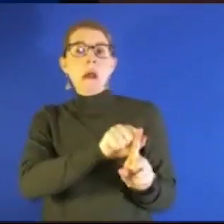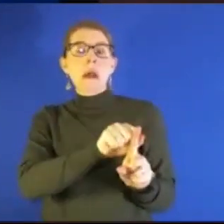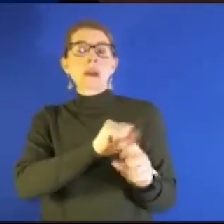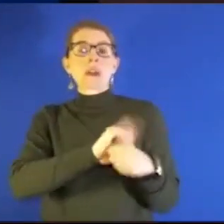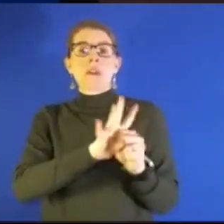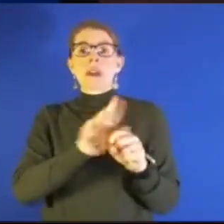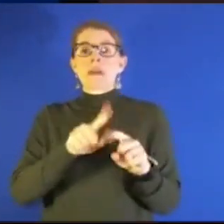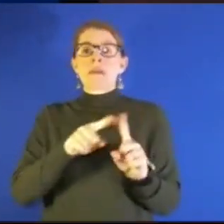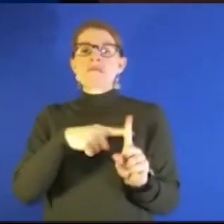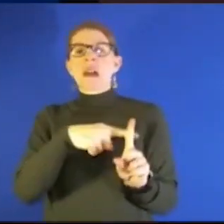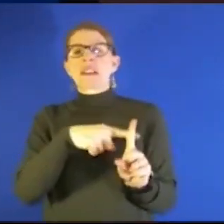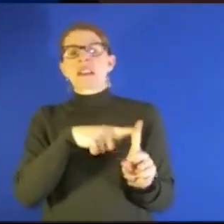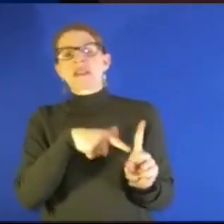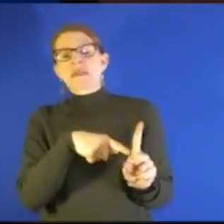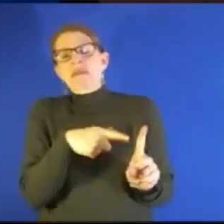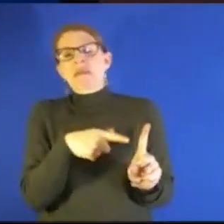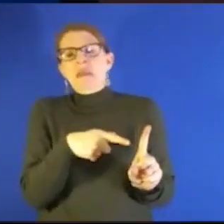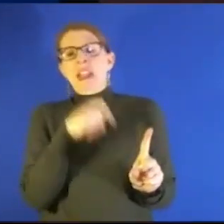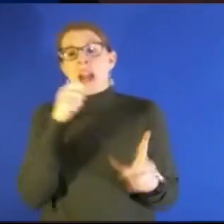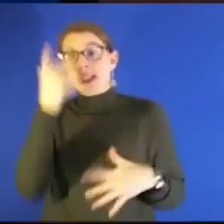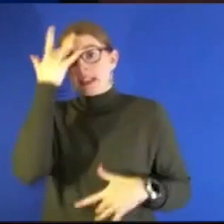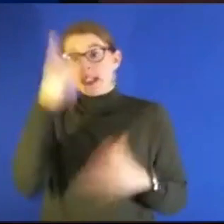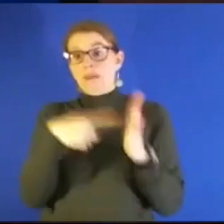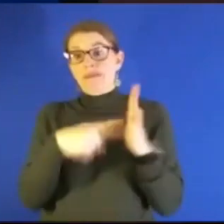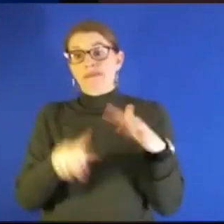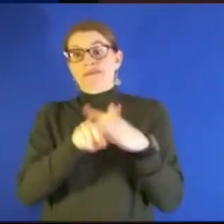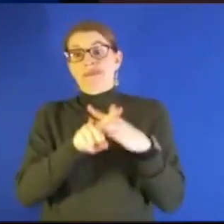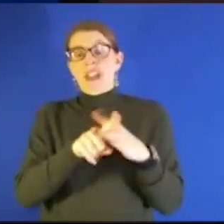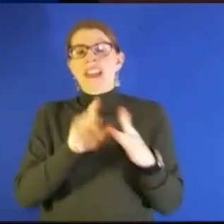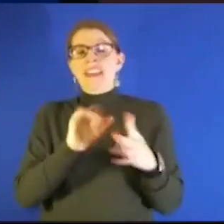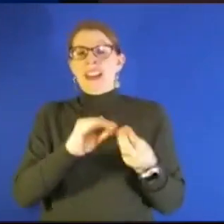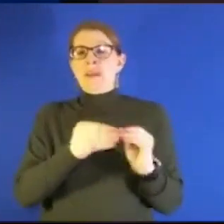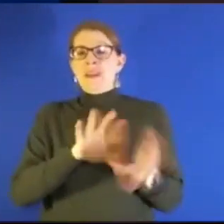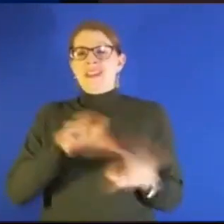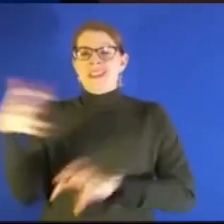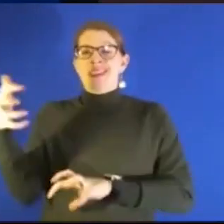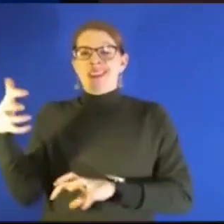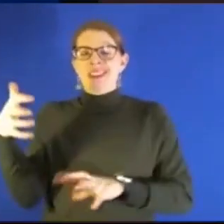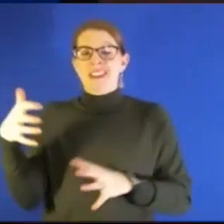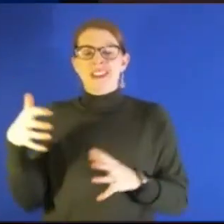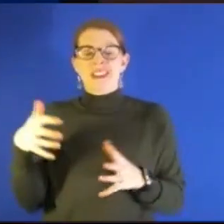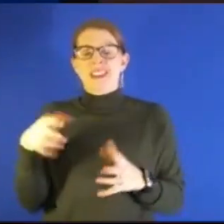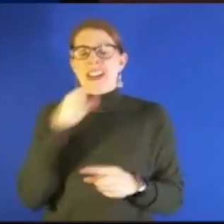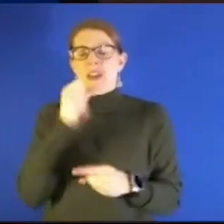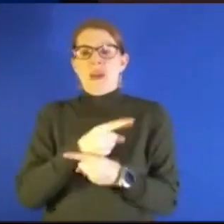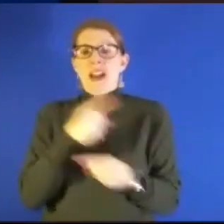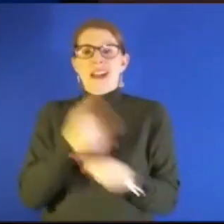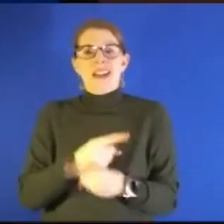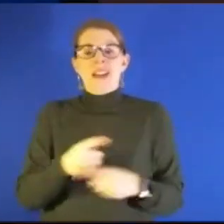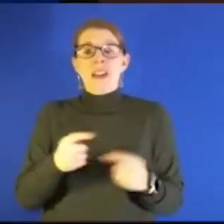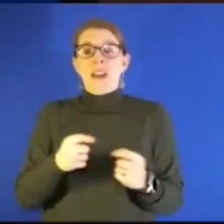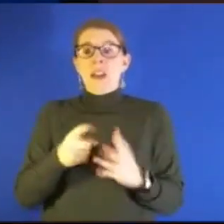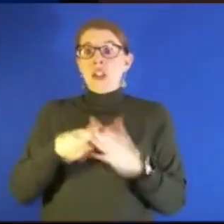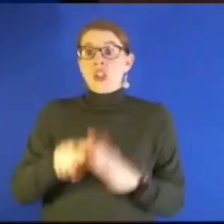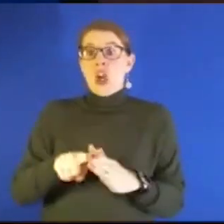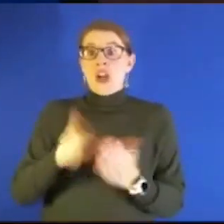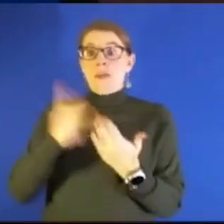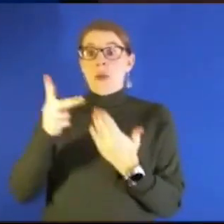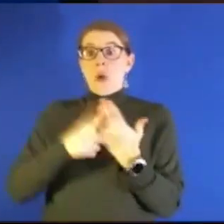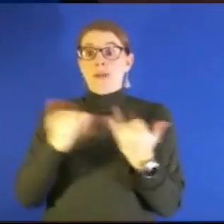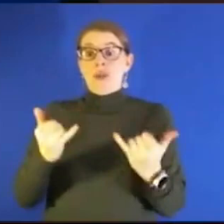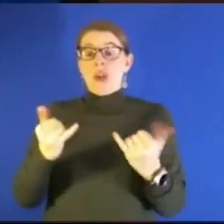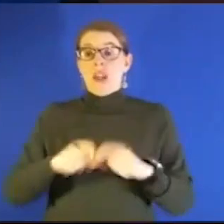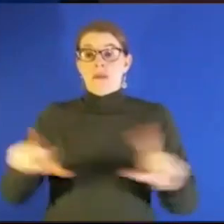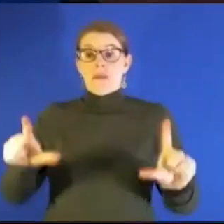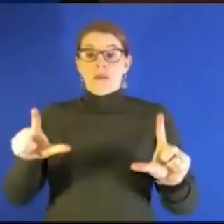and so that's just distorting the numbers. And that's why we tried to take this on at the top of this program today, that in fact that's not the case. That the